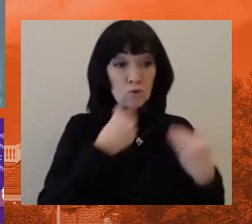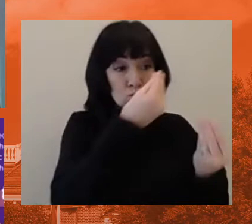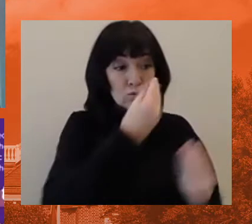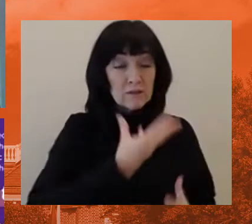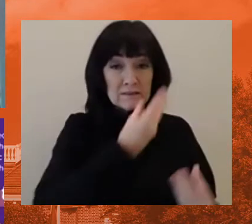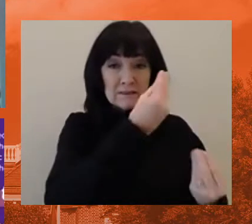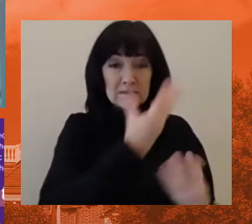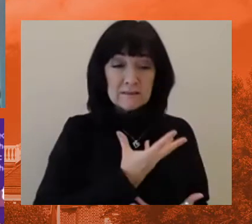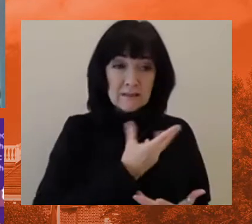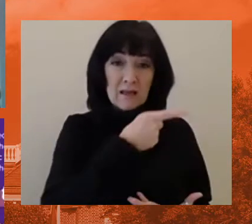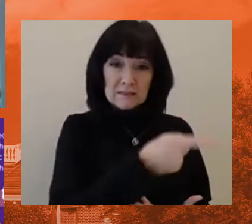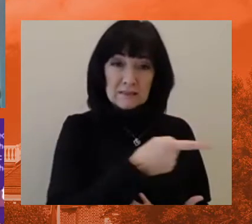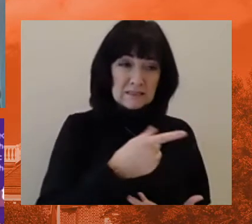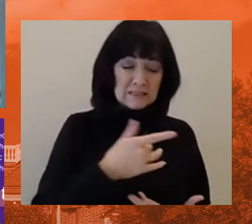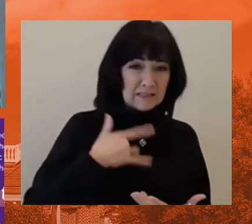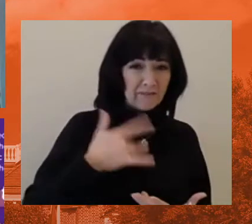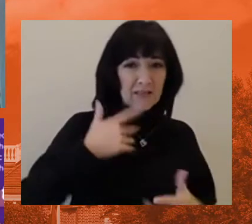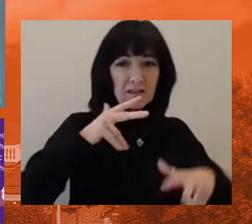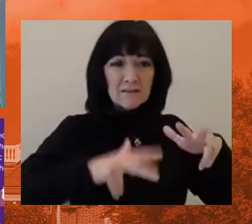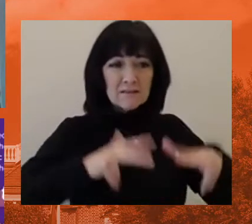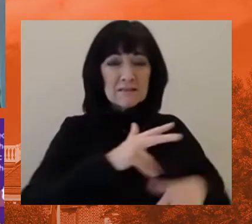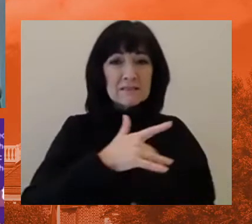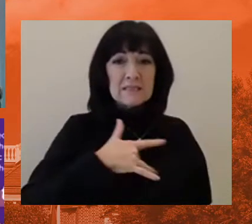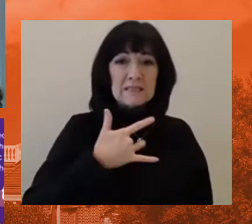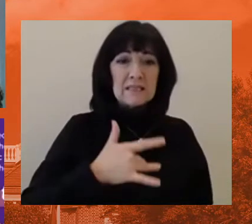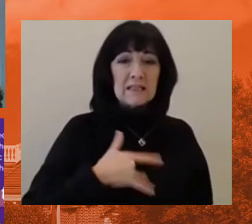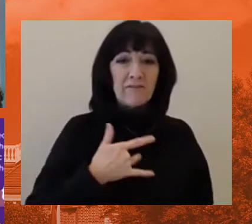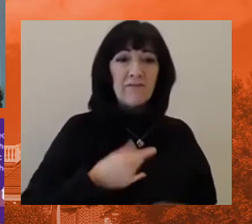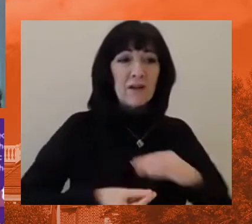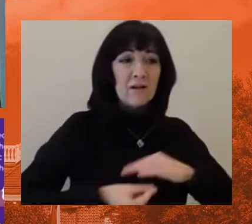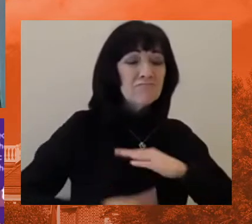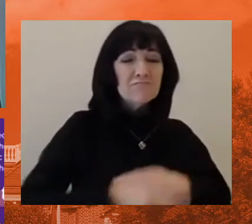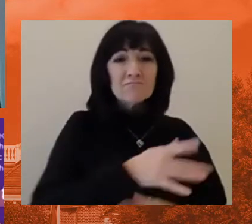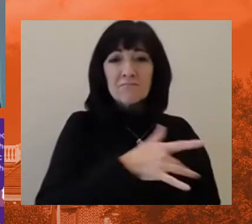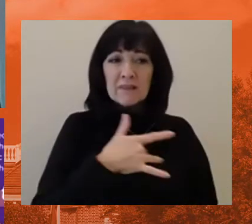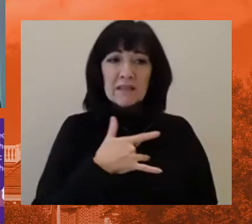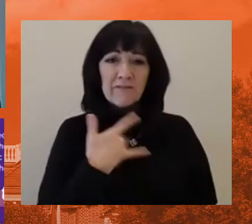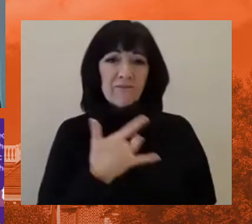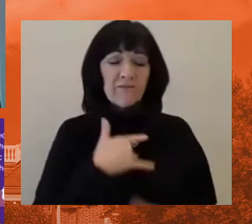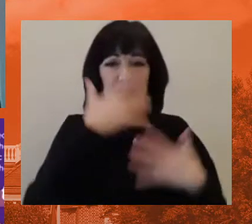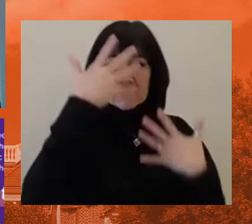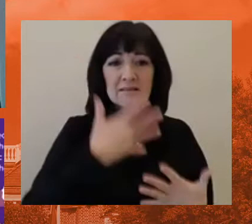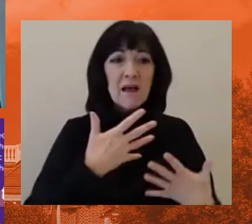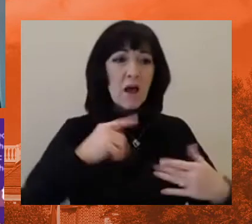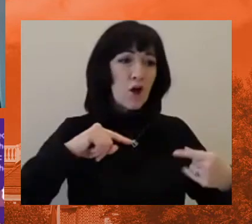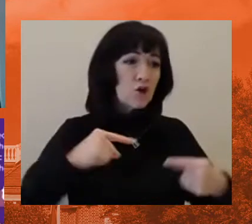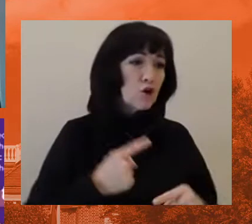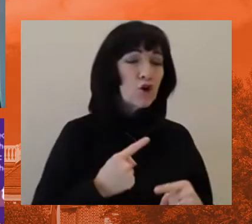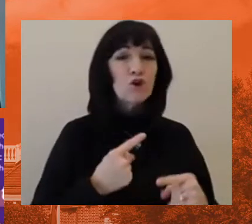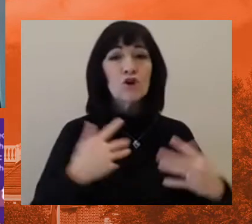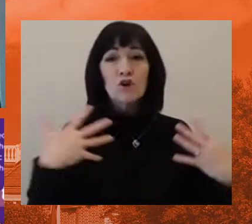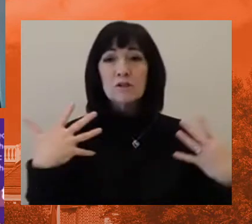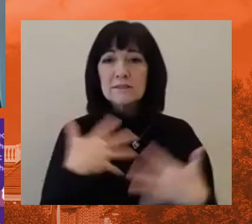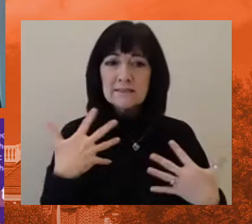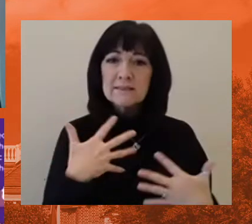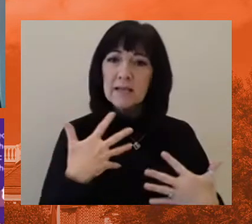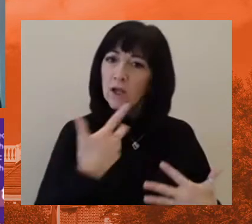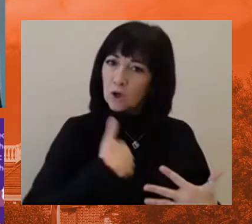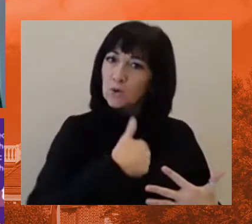them feel the trust and respect that they need in order to share what they might be going through. In short, we